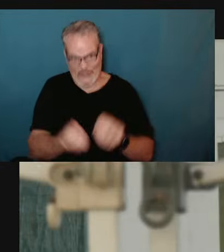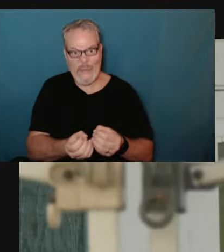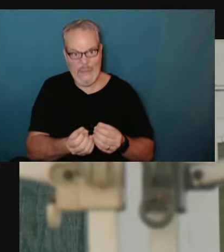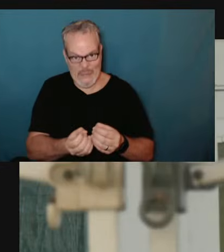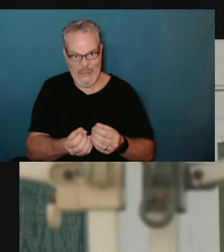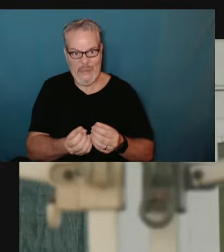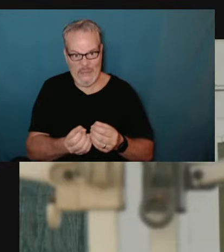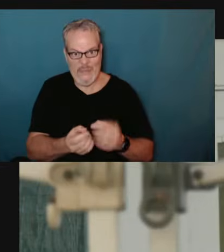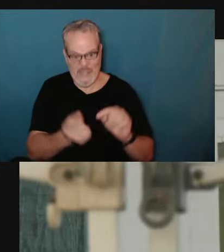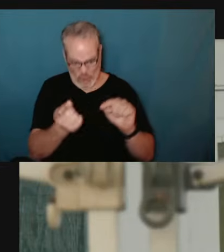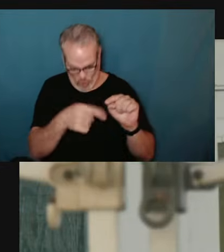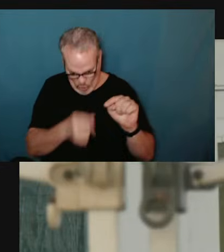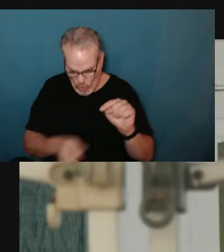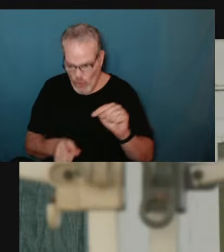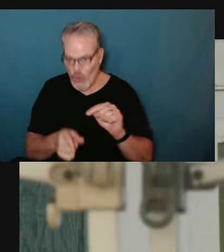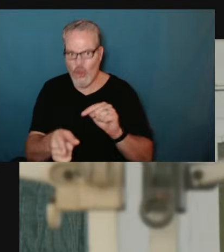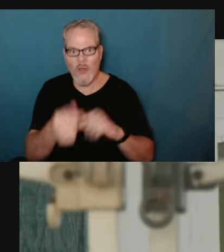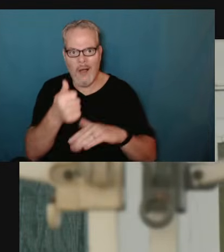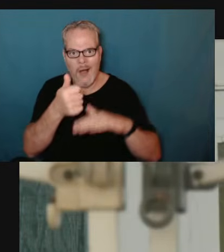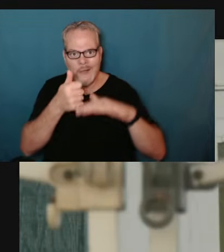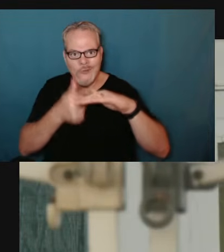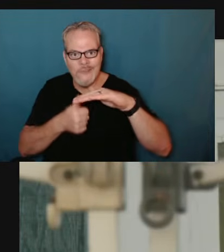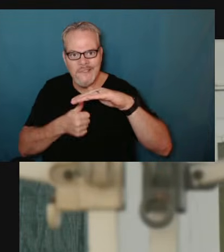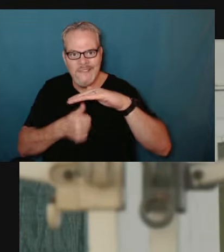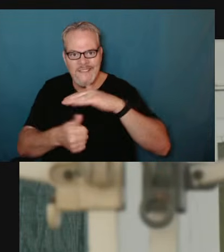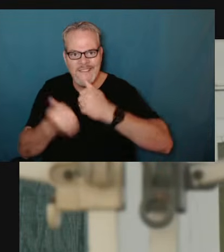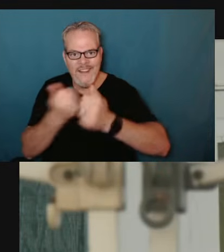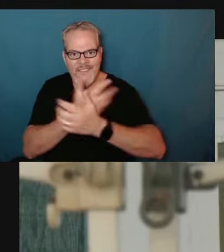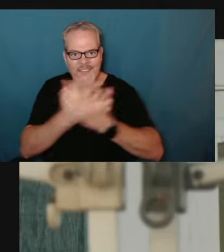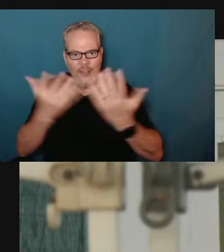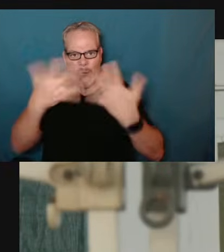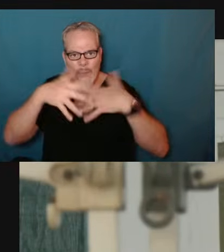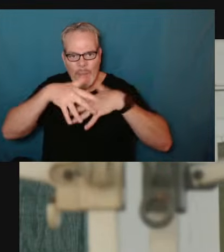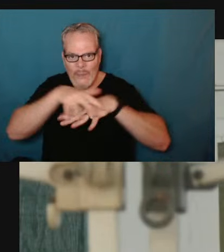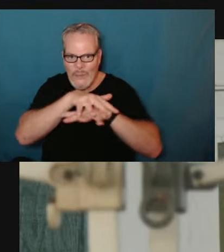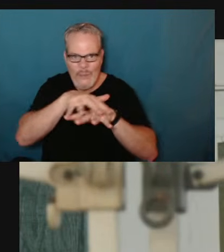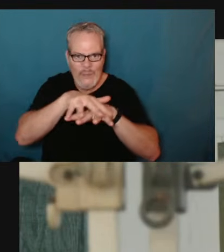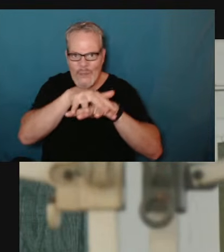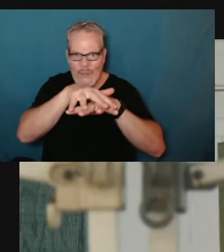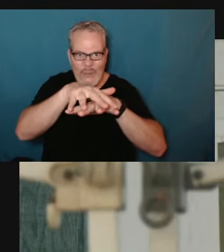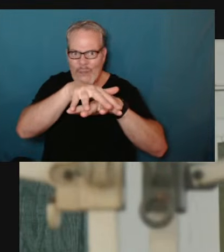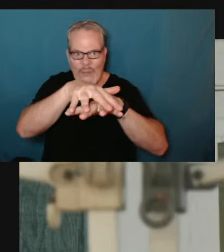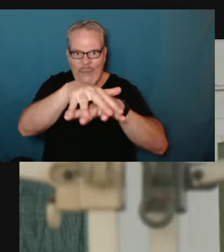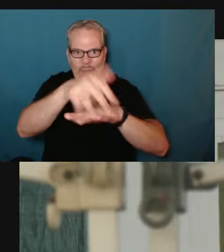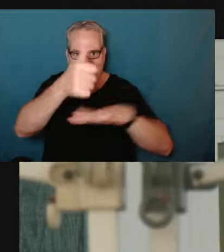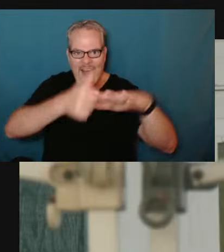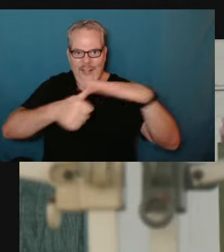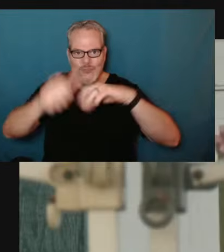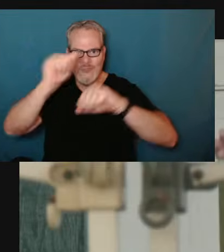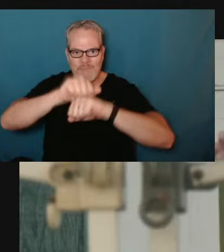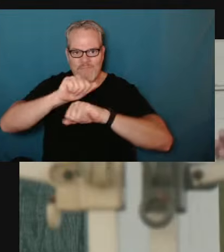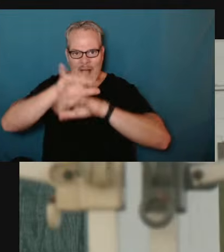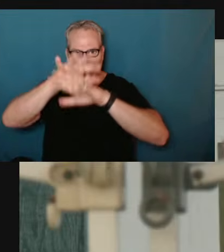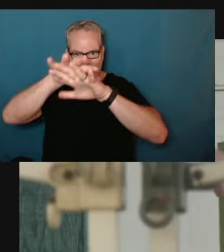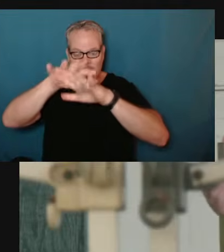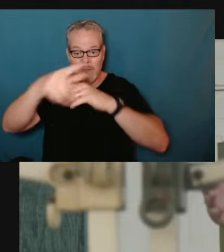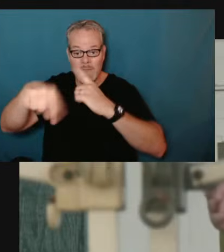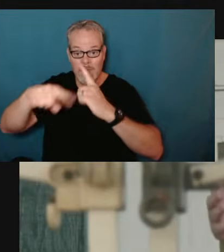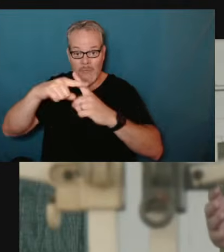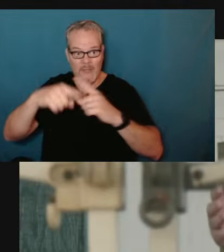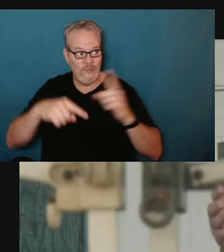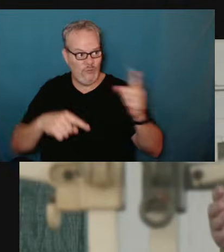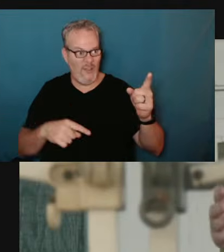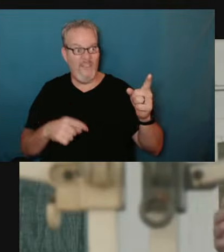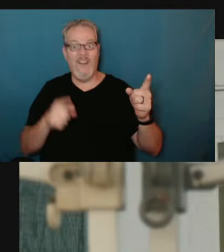and then you have all kinds of structures interlaced between Mauna Loa and Kilauea. And not only that, there was this big Mauna Kea